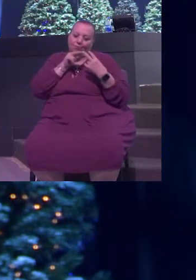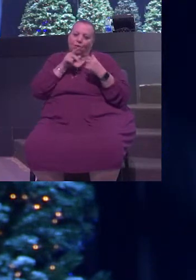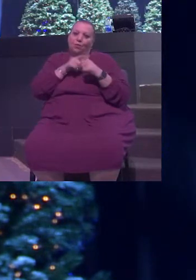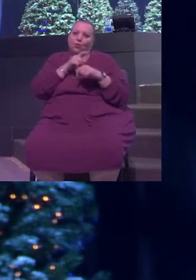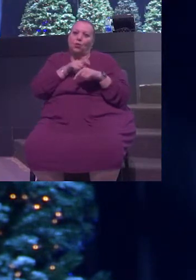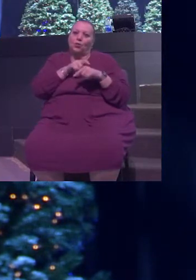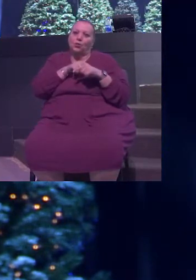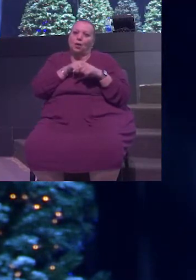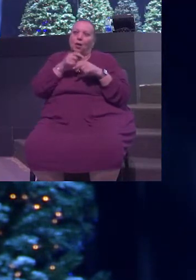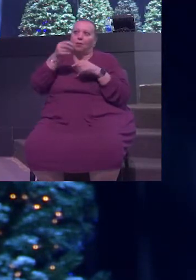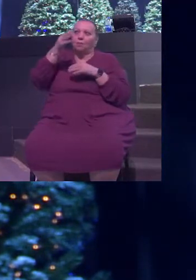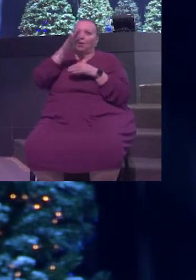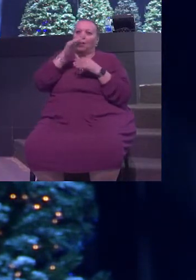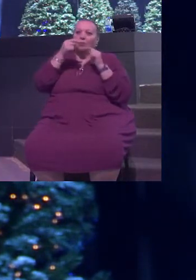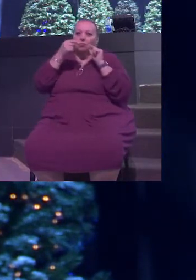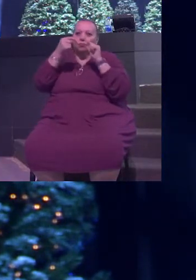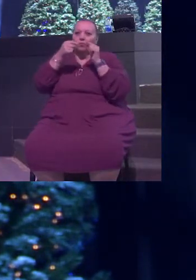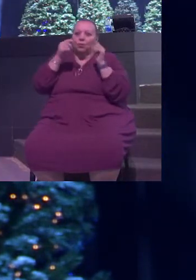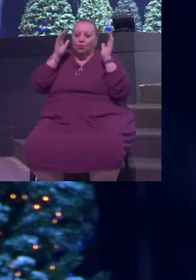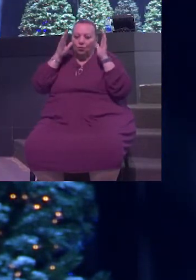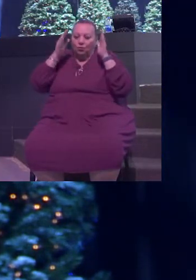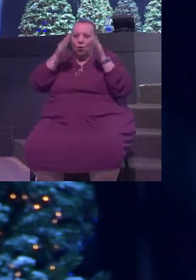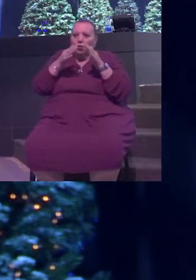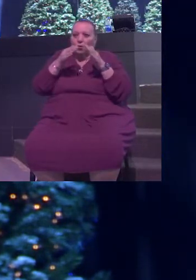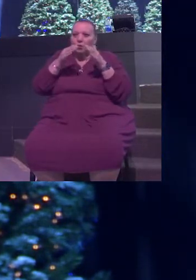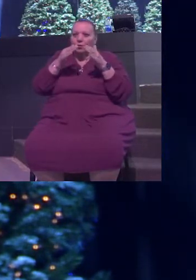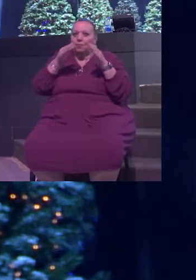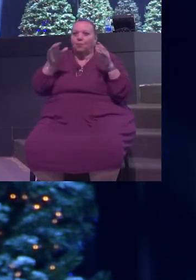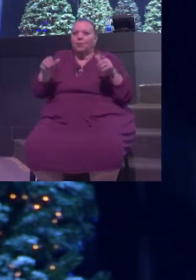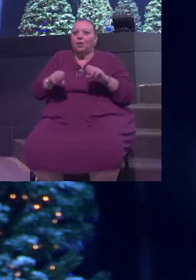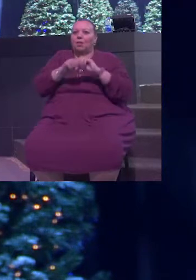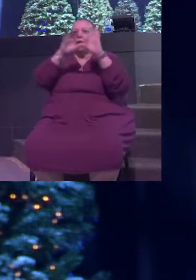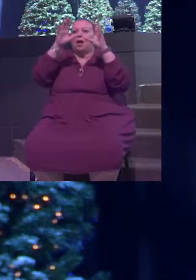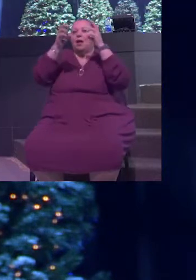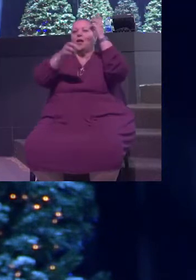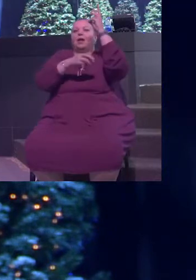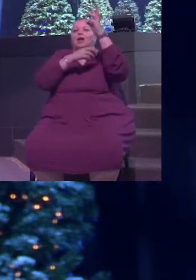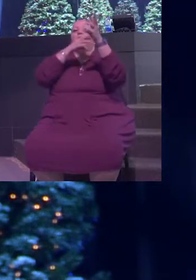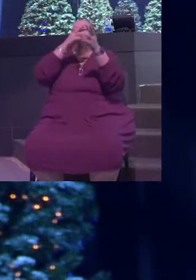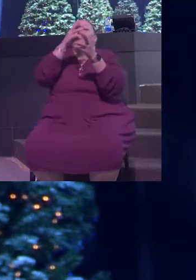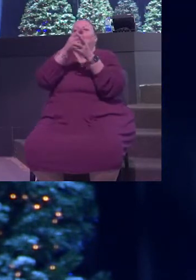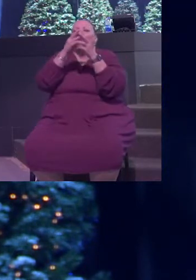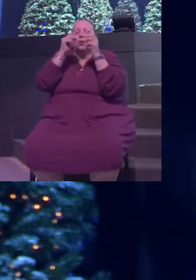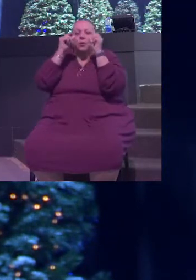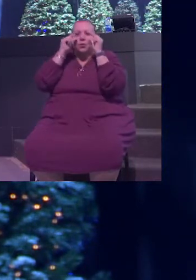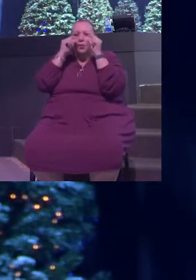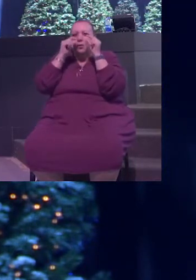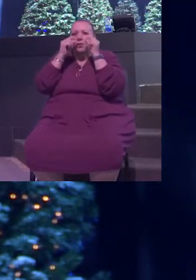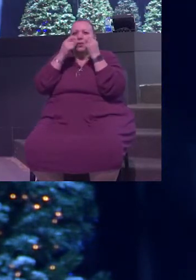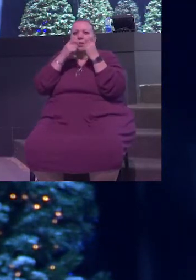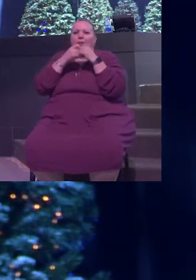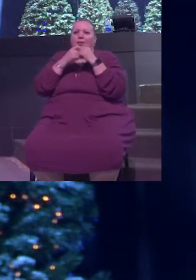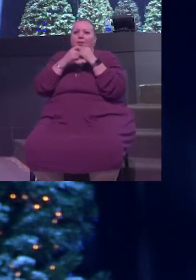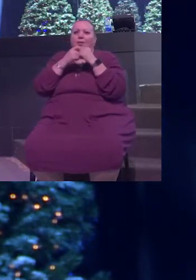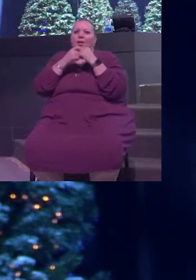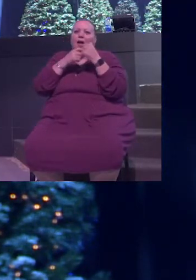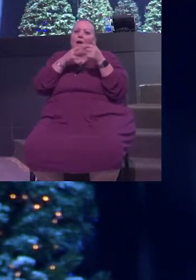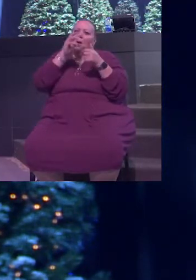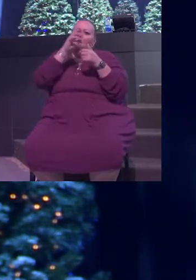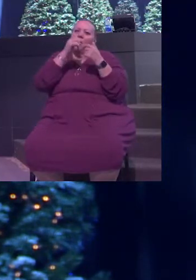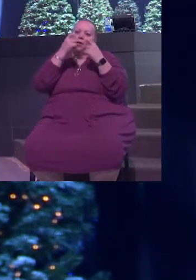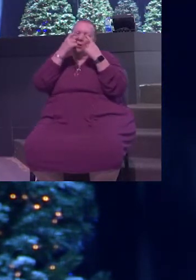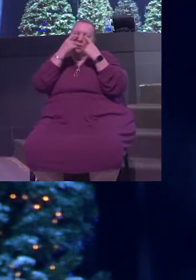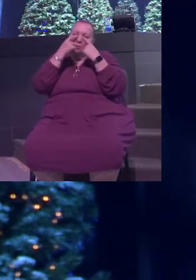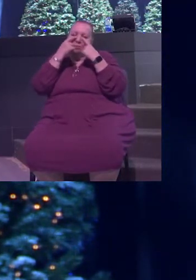time, deity straining to focus, the light of the world squinting. Tears pool in her eyes